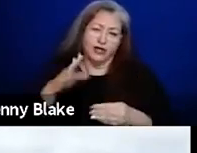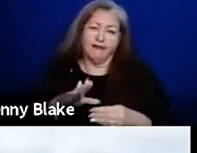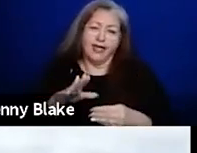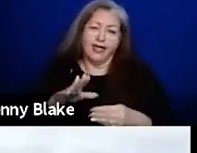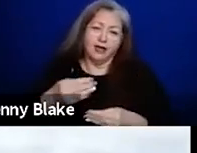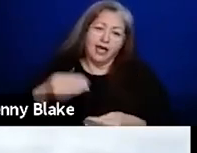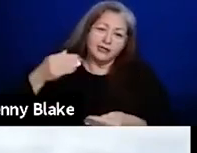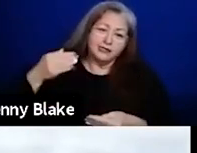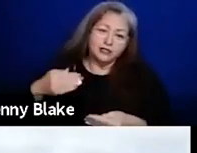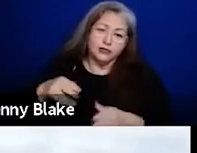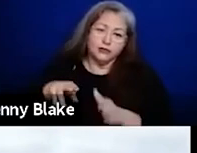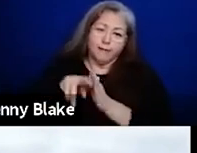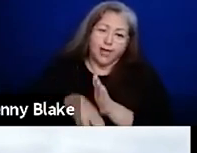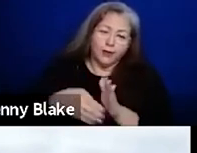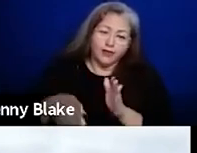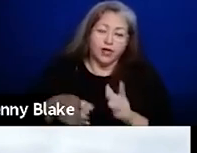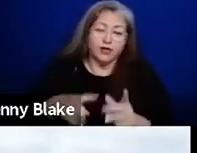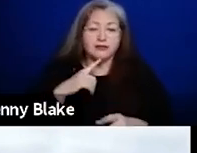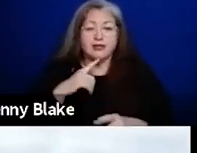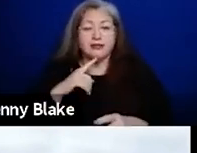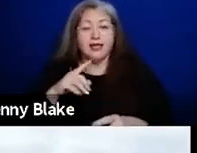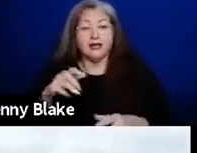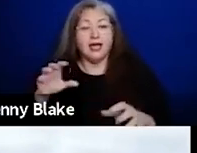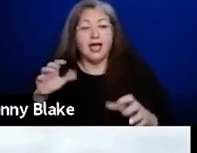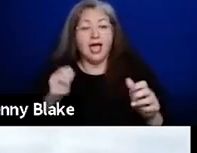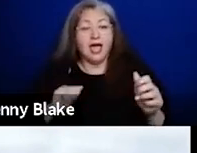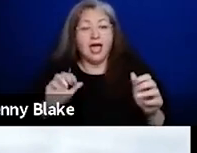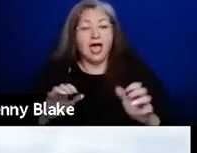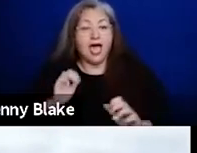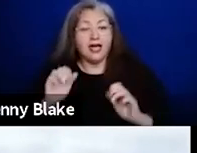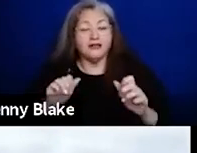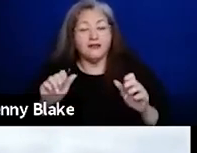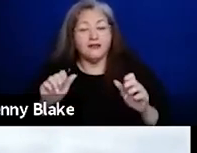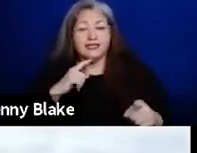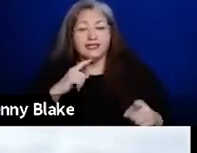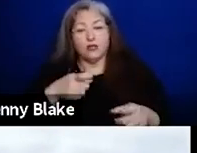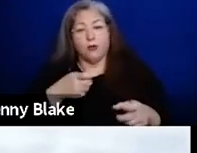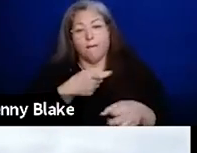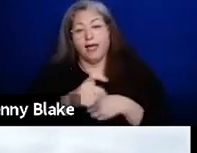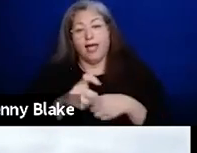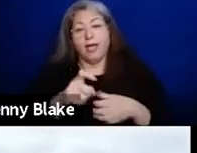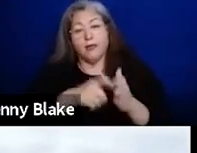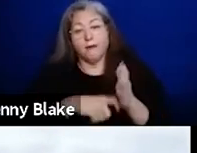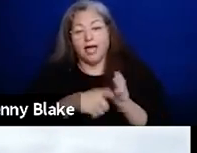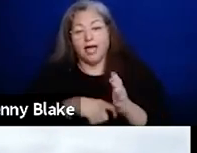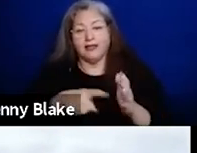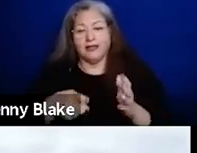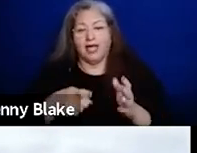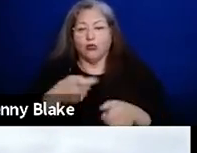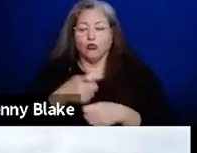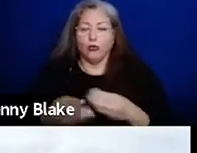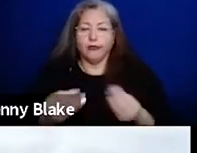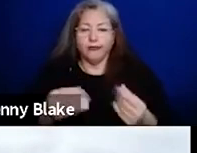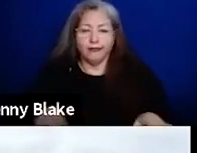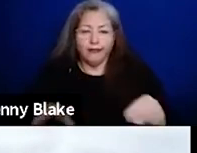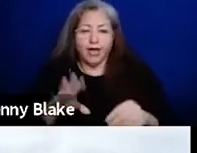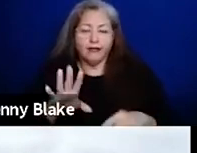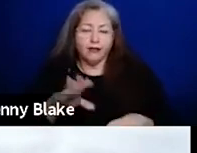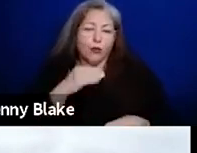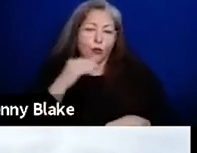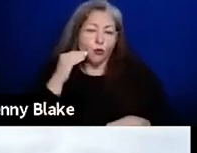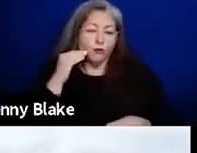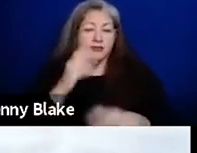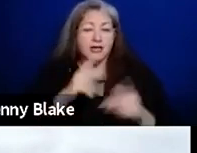are buried. Activists blame the mine for damaging the environment and people's homes and livelihoods. And some people say they should